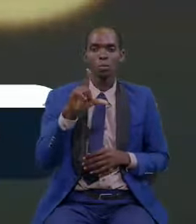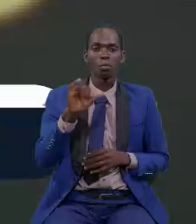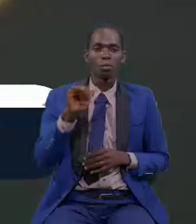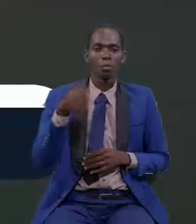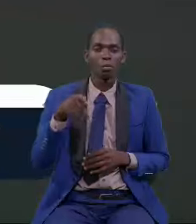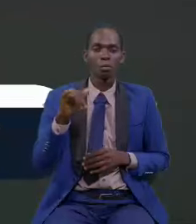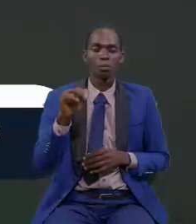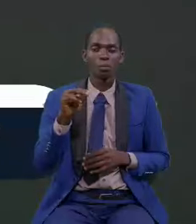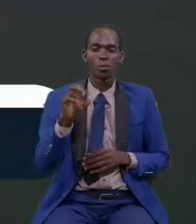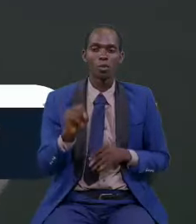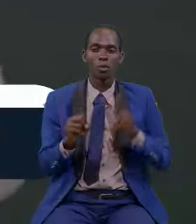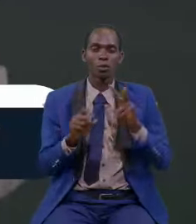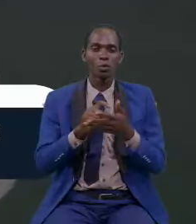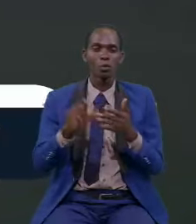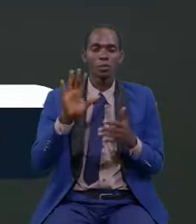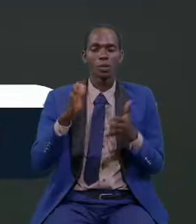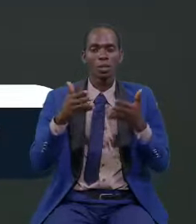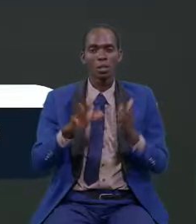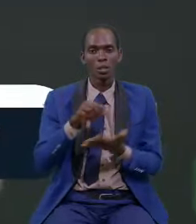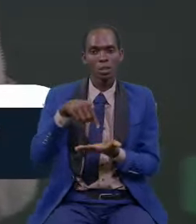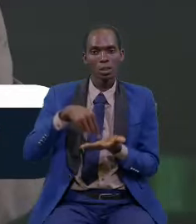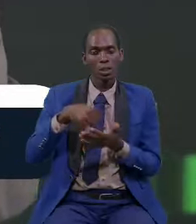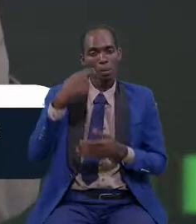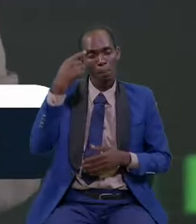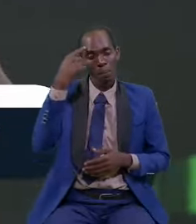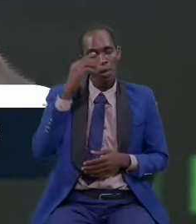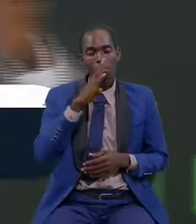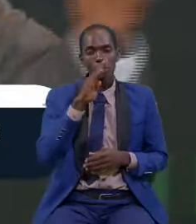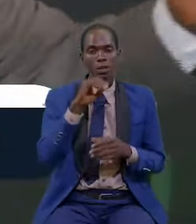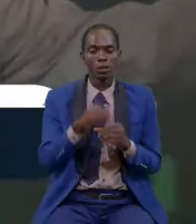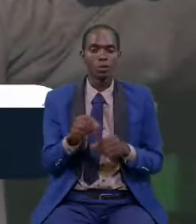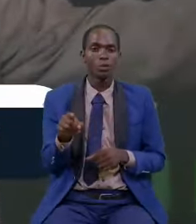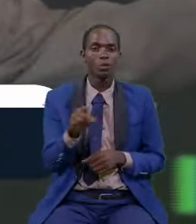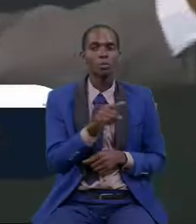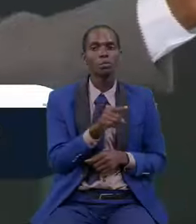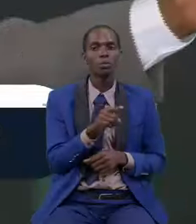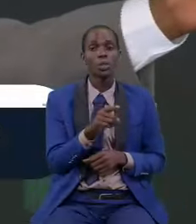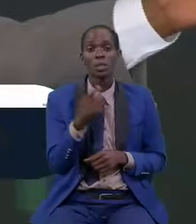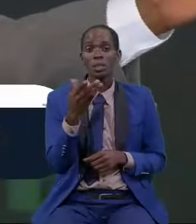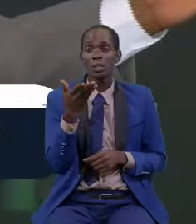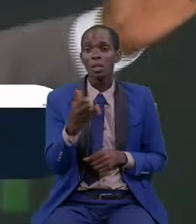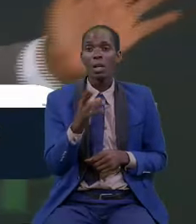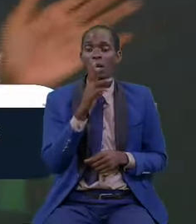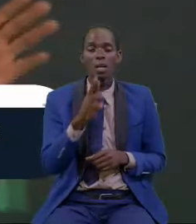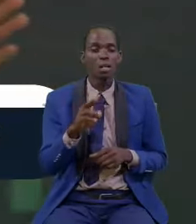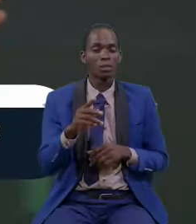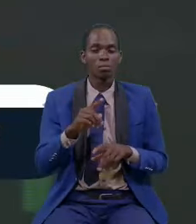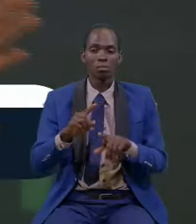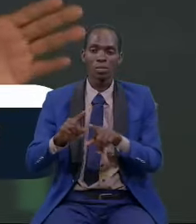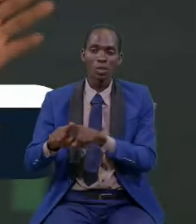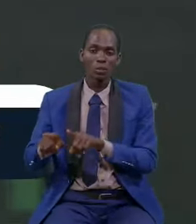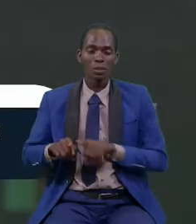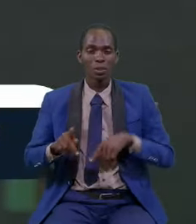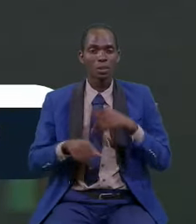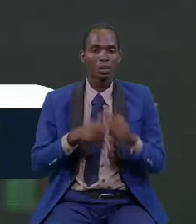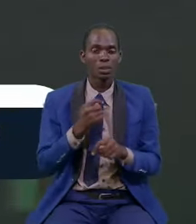this mind be in you. The different kinds of minds. And the mind